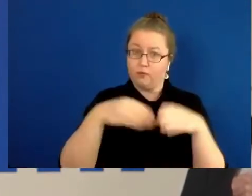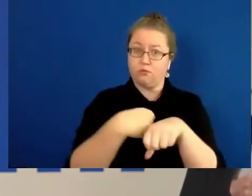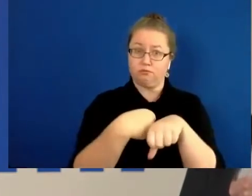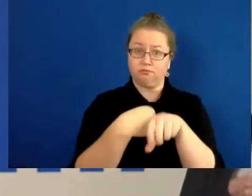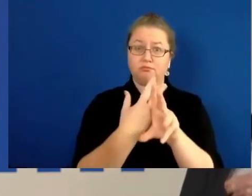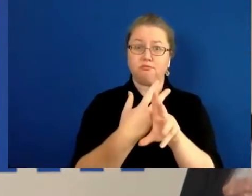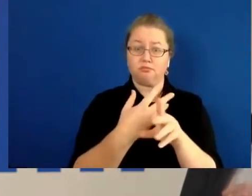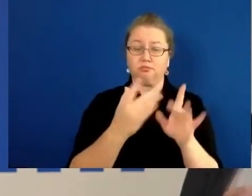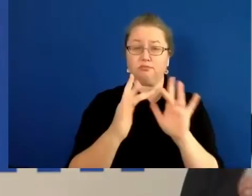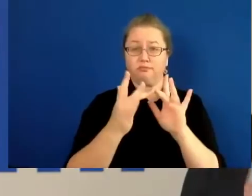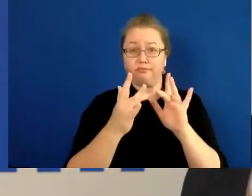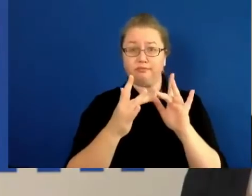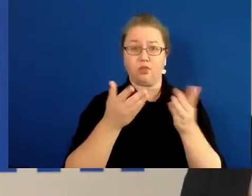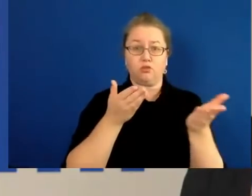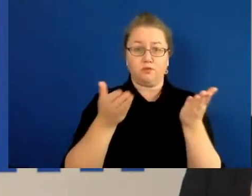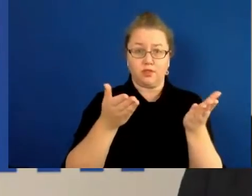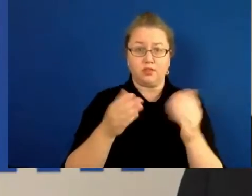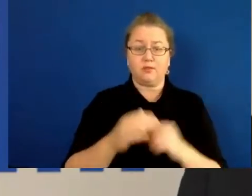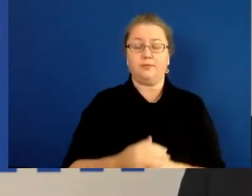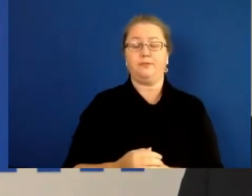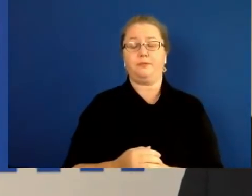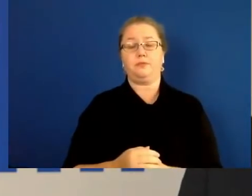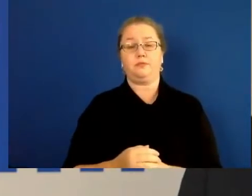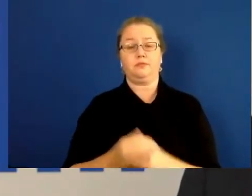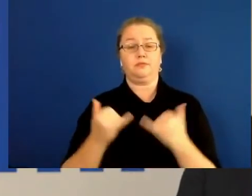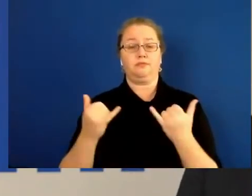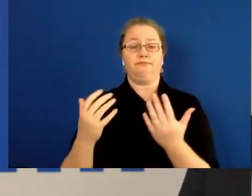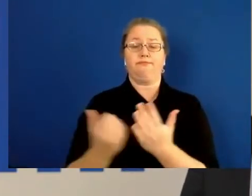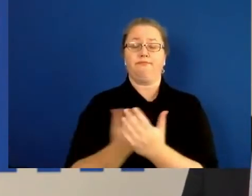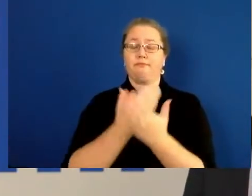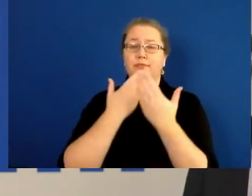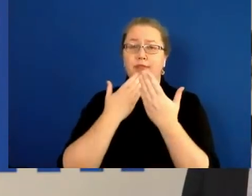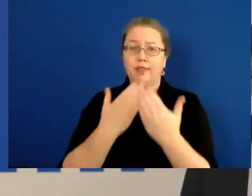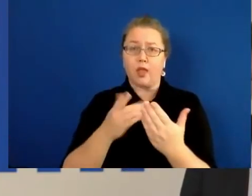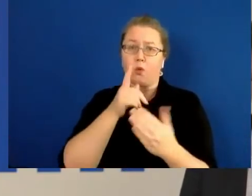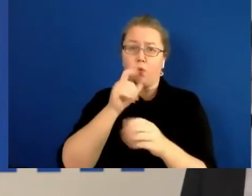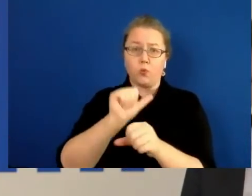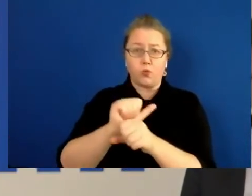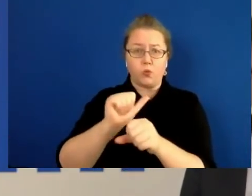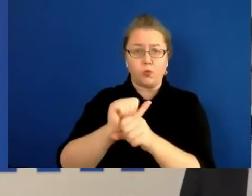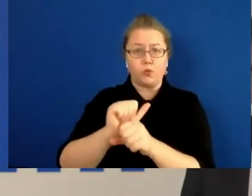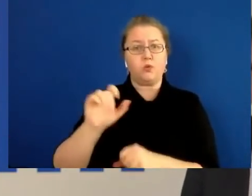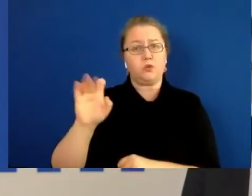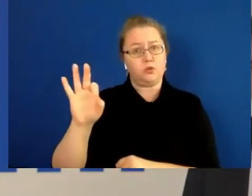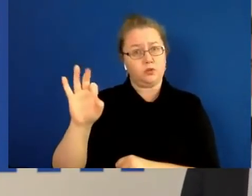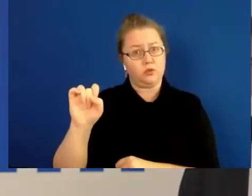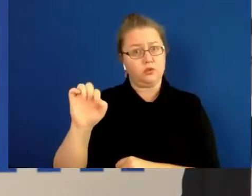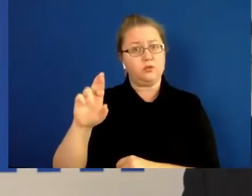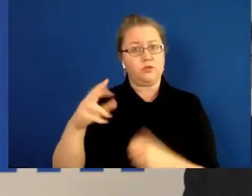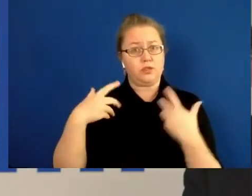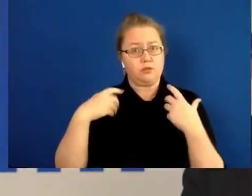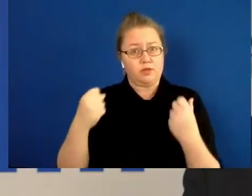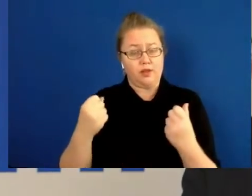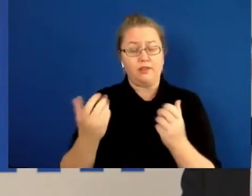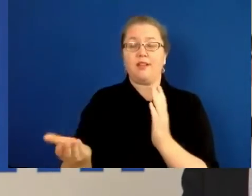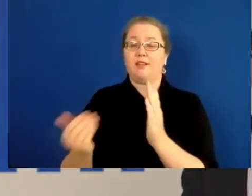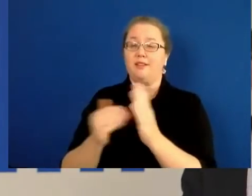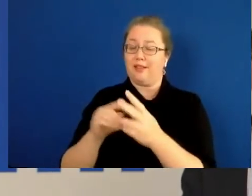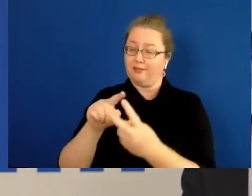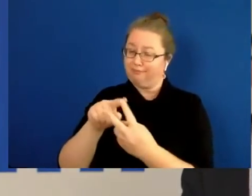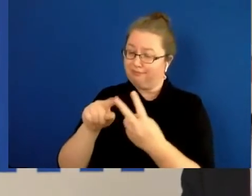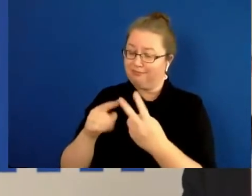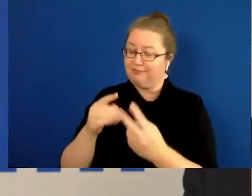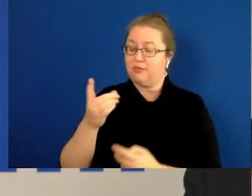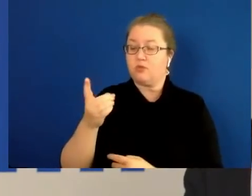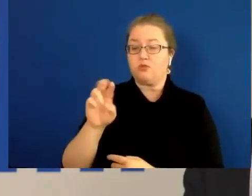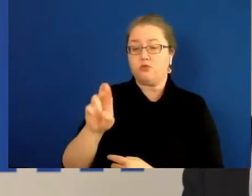an hourly, daily basis to protect the public. Some of the examples include effective case and contact tracing,